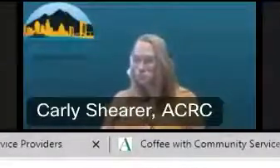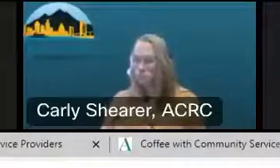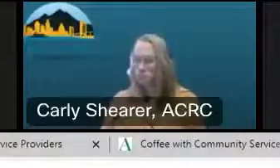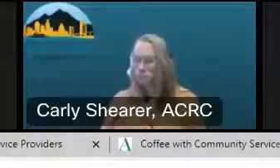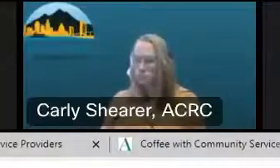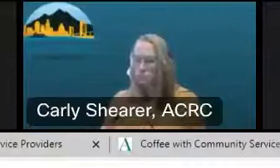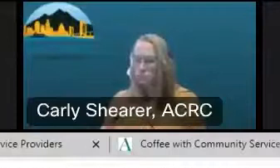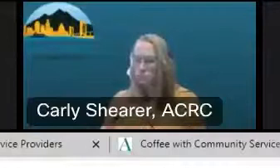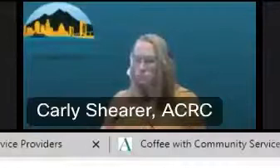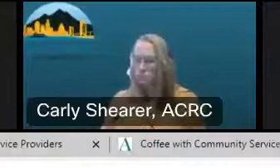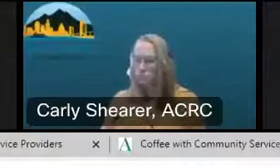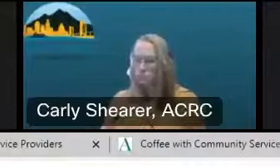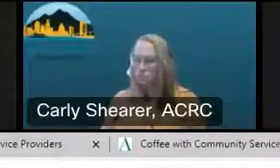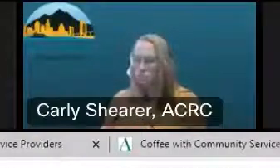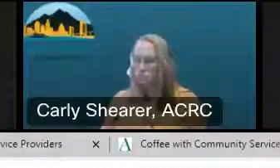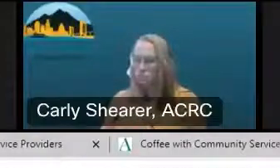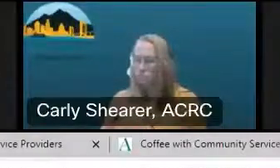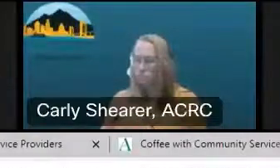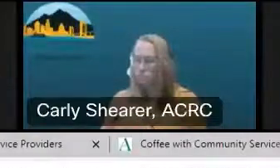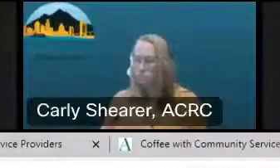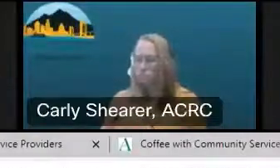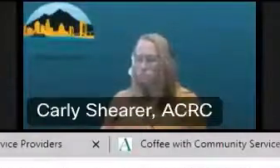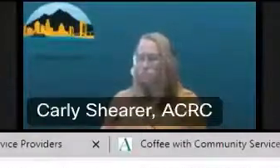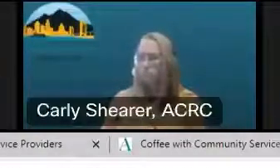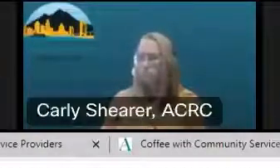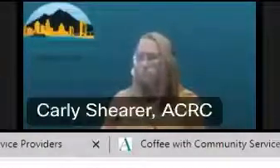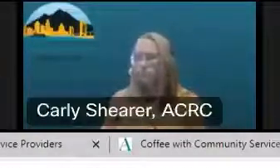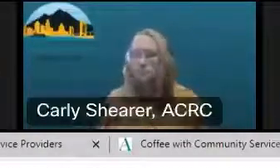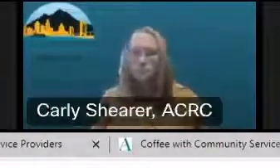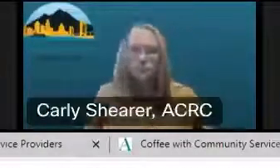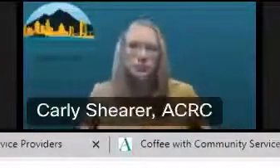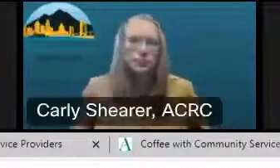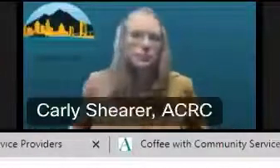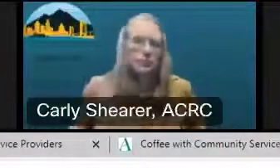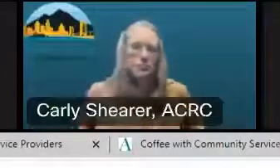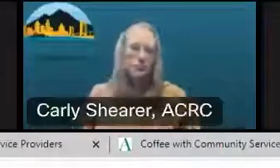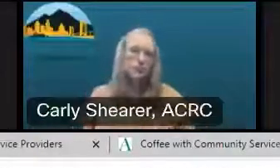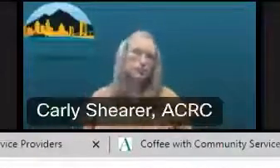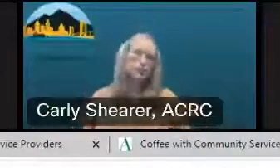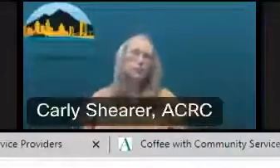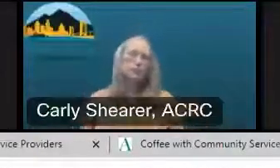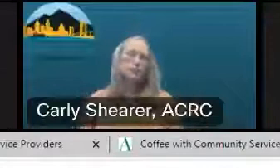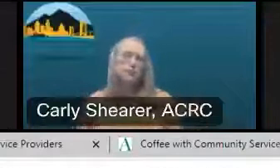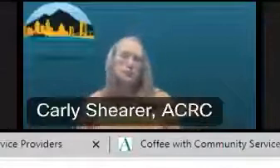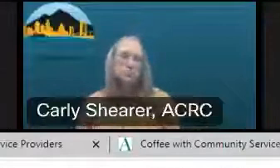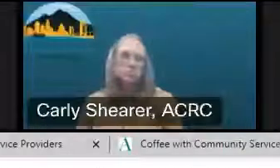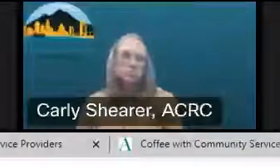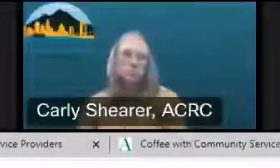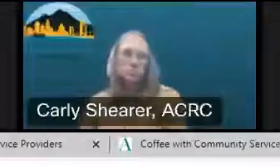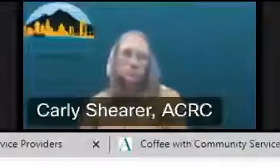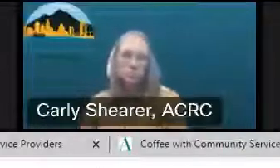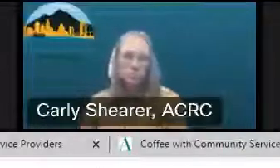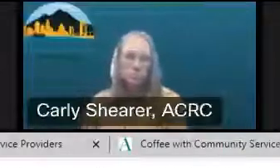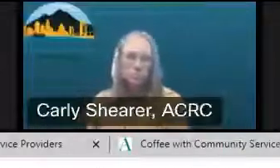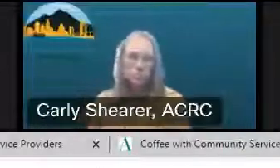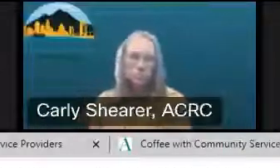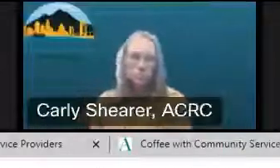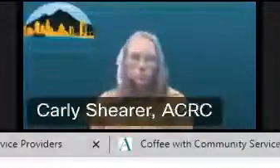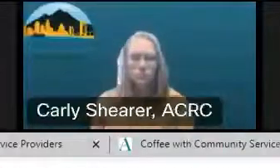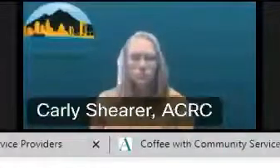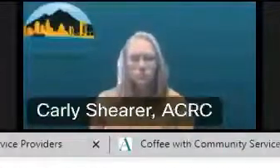also been translated into Spanish as well. And so we are using this and the PowerPoint information that we provided to our